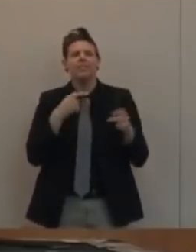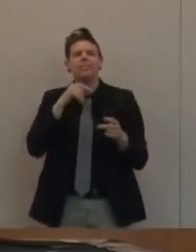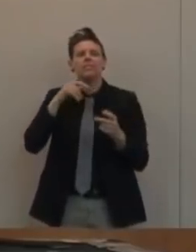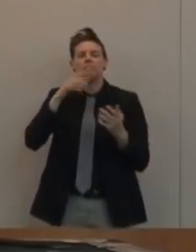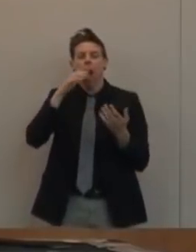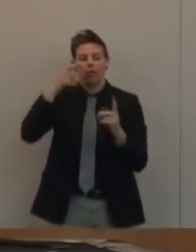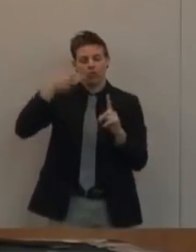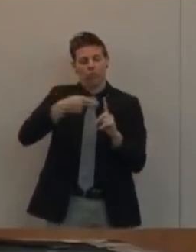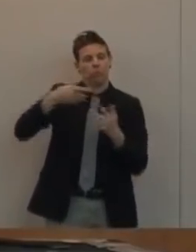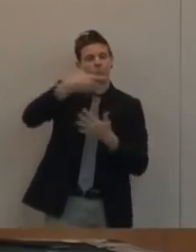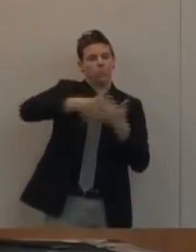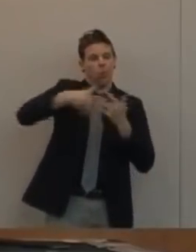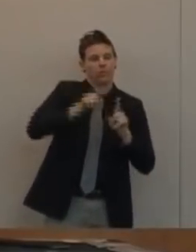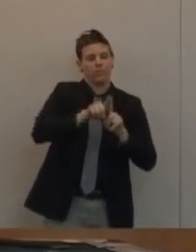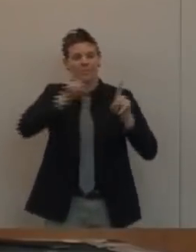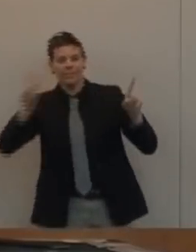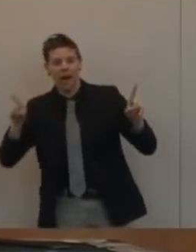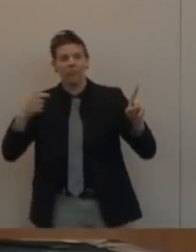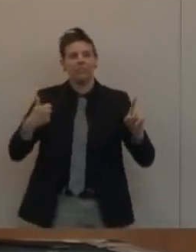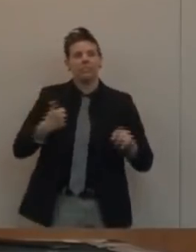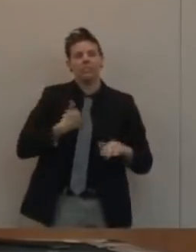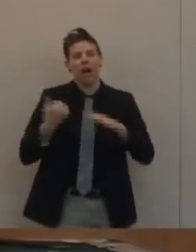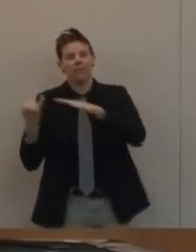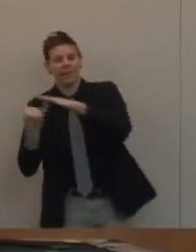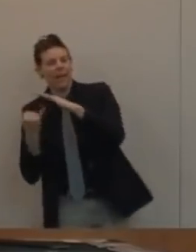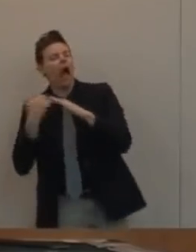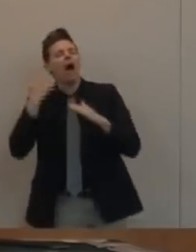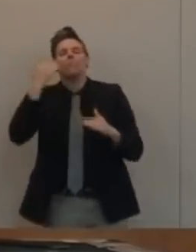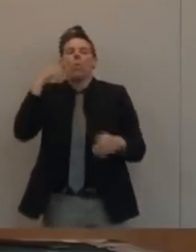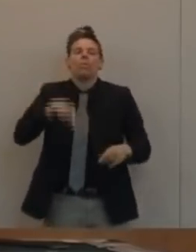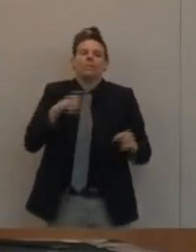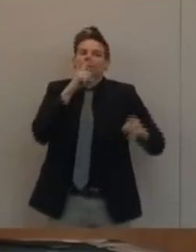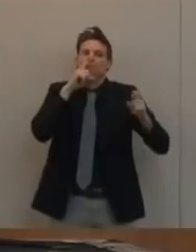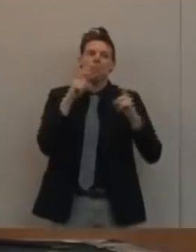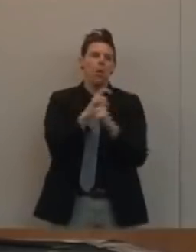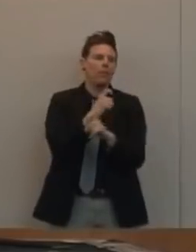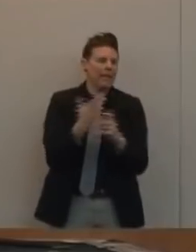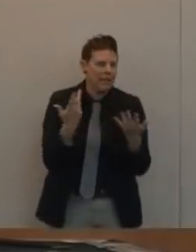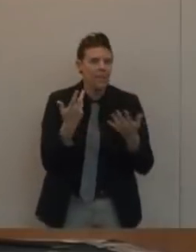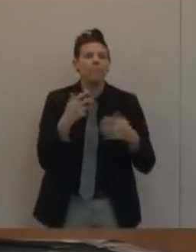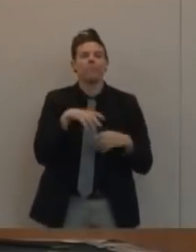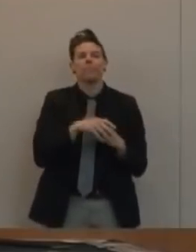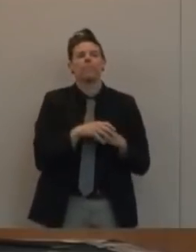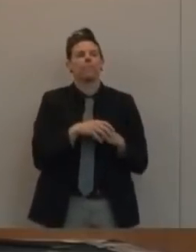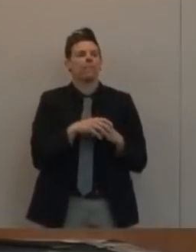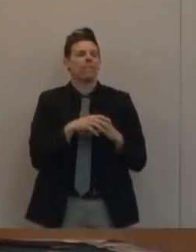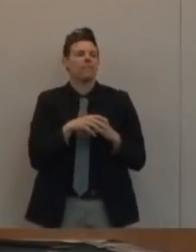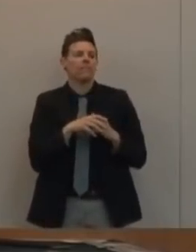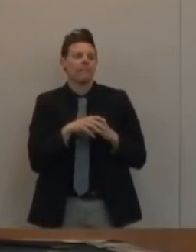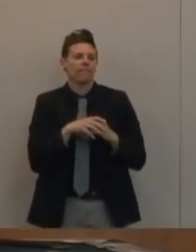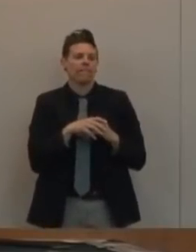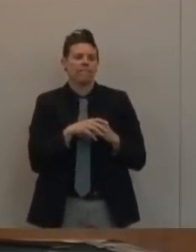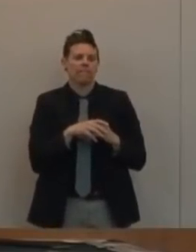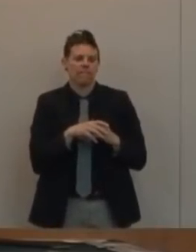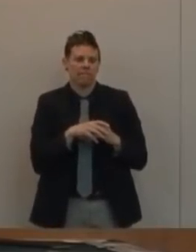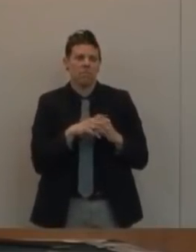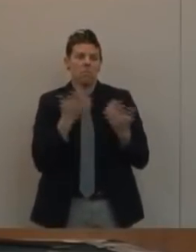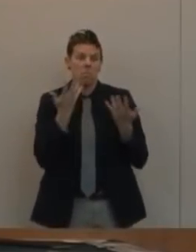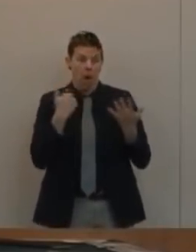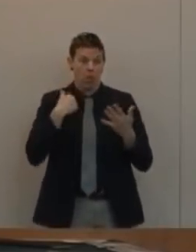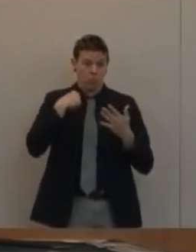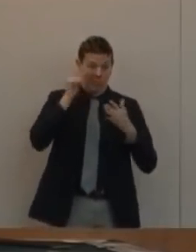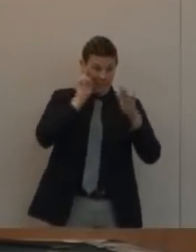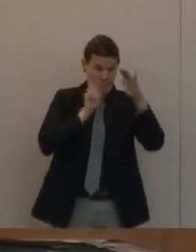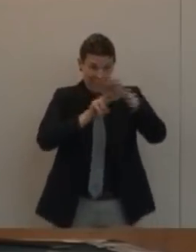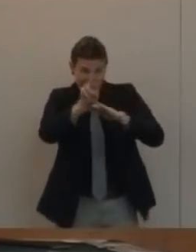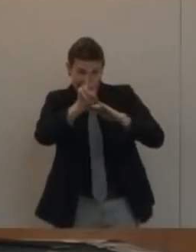is really complicated. Do I think it's as high as what the projections are at Texas? I